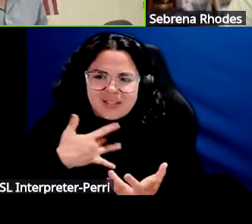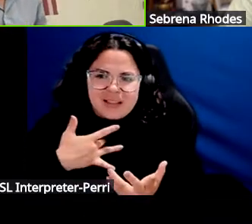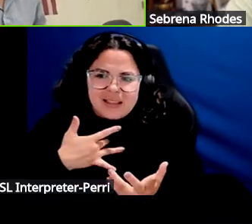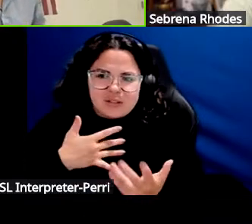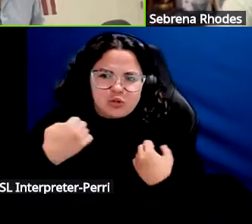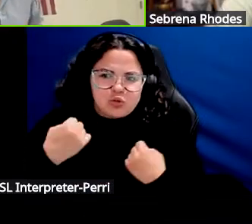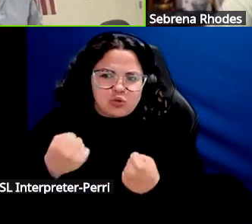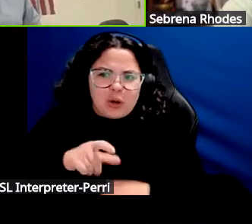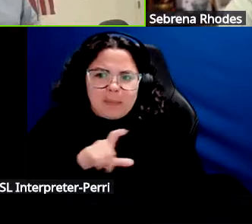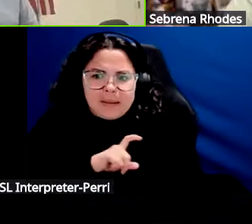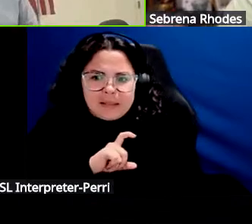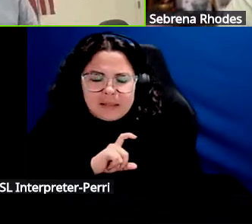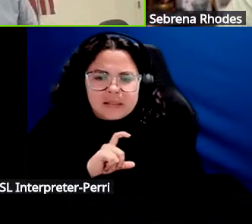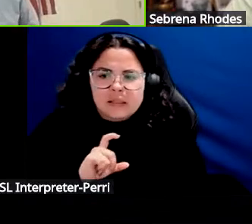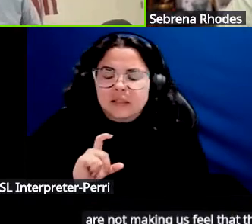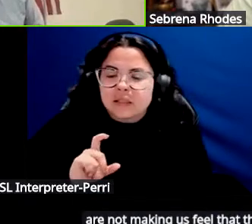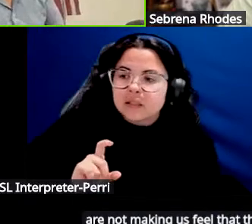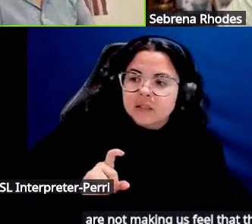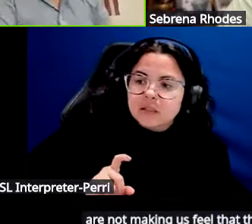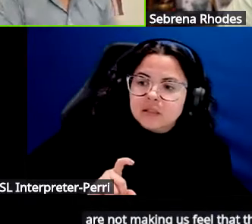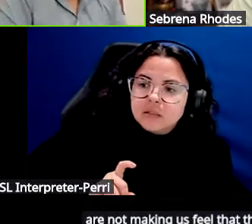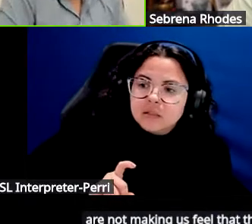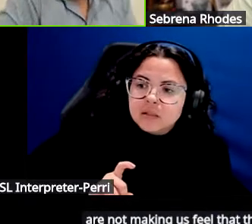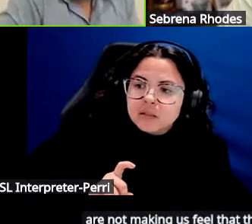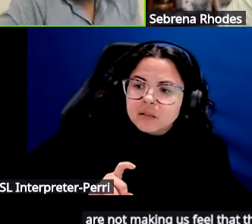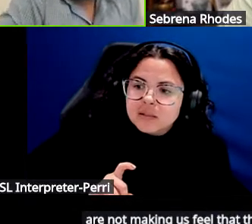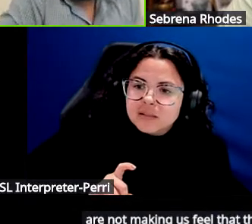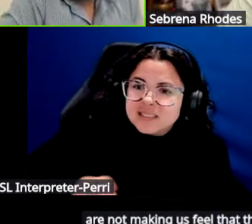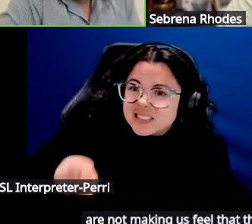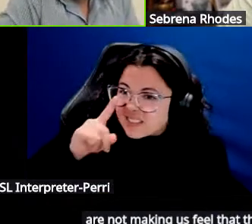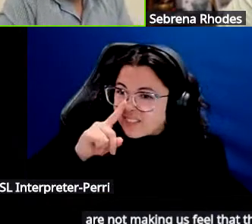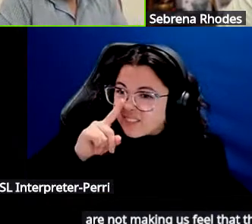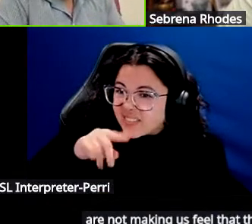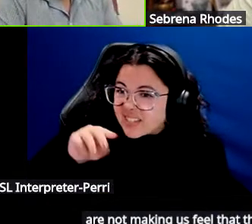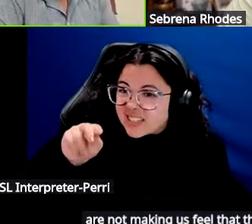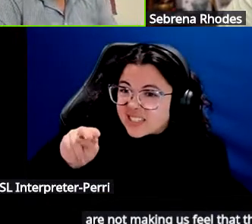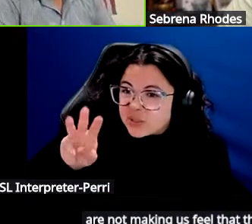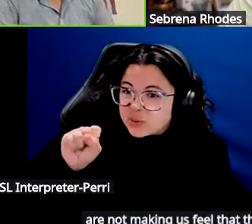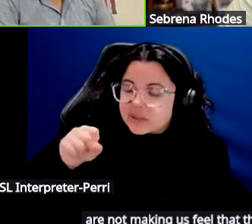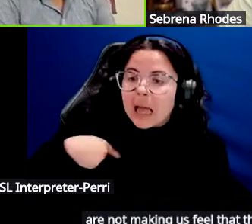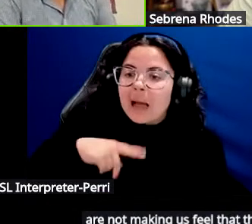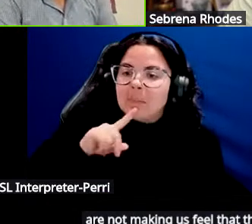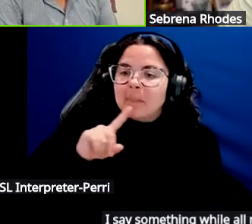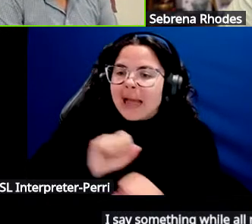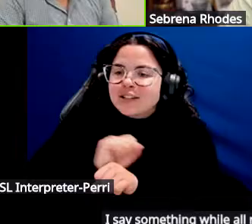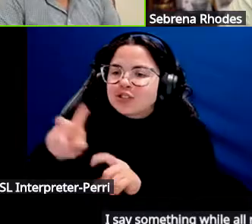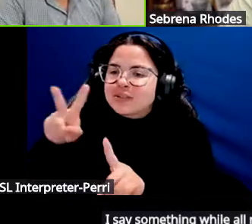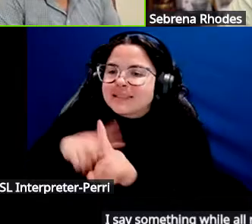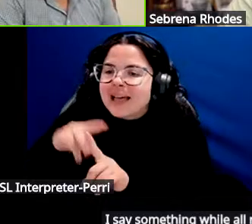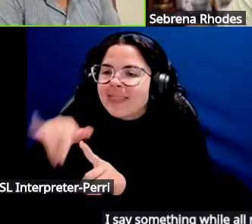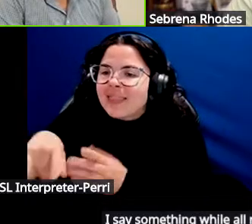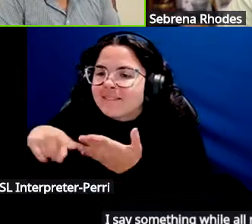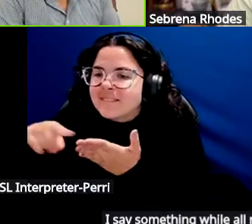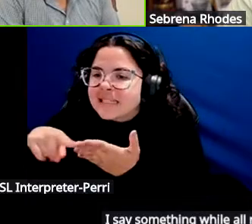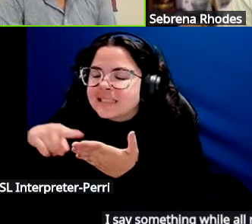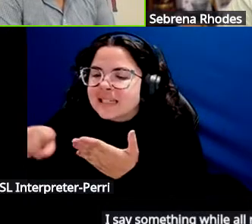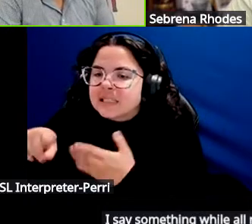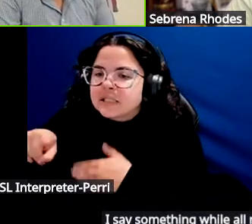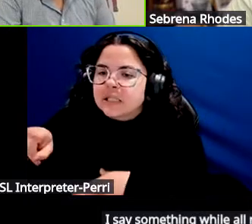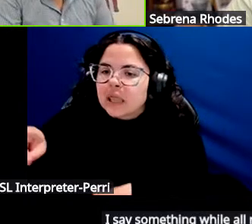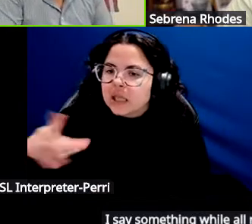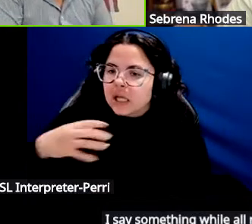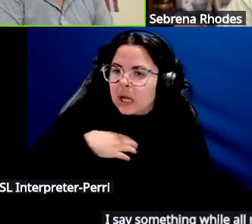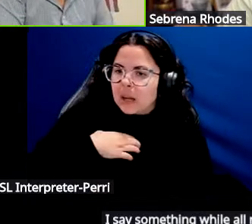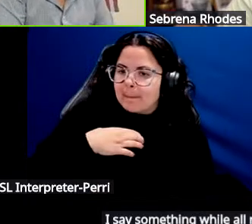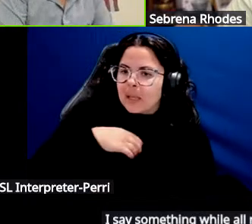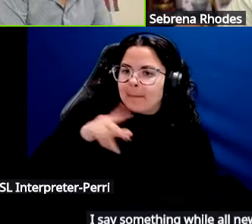police can I tell you officers. something while all news is fake news most Yes. of the time? I actually am assigned that investigation where the complaint was in Althea Park that